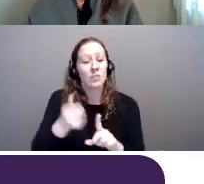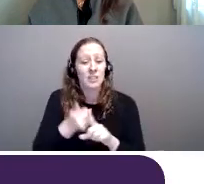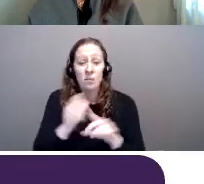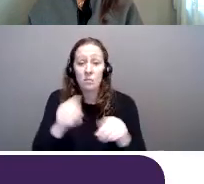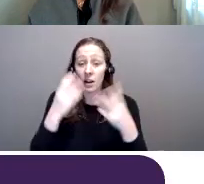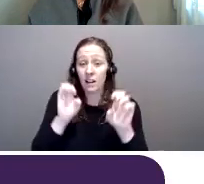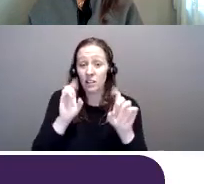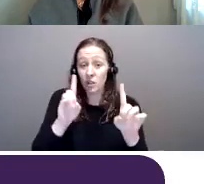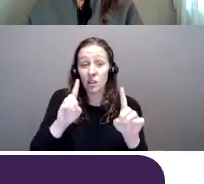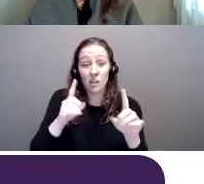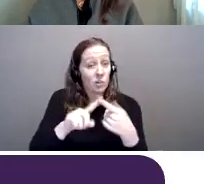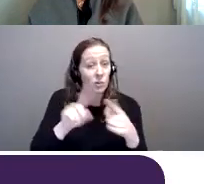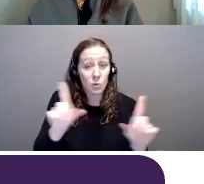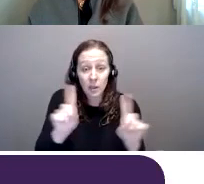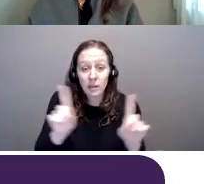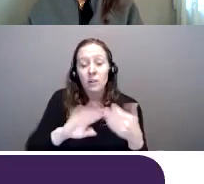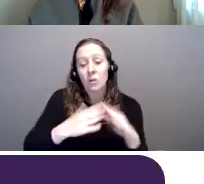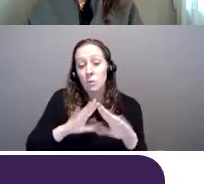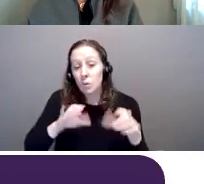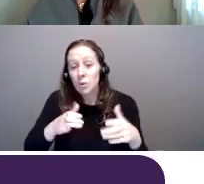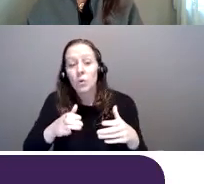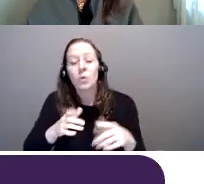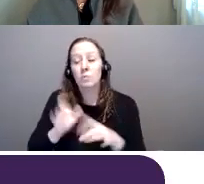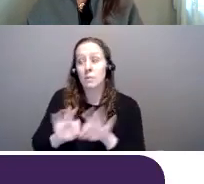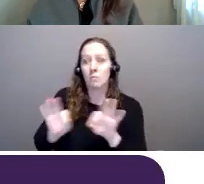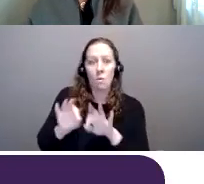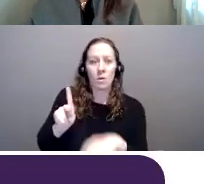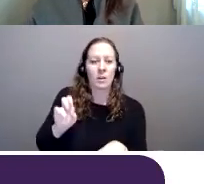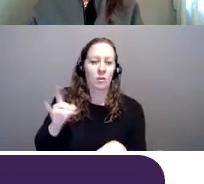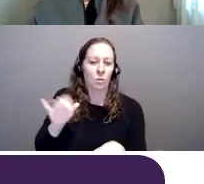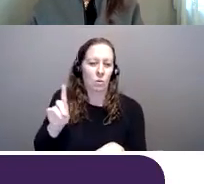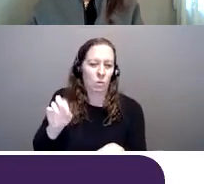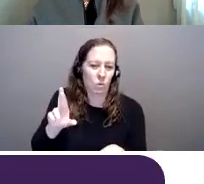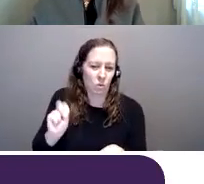to community groups and key stakeholders. Congratulations, Tammy.